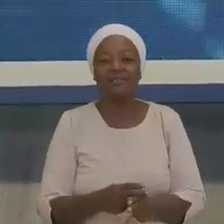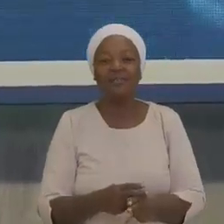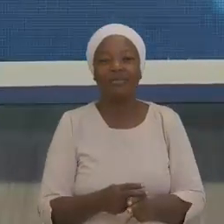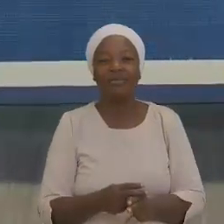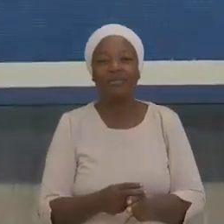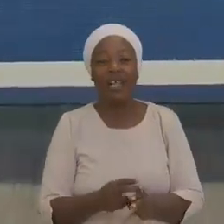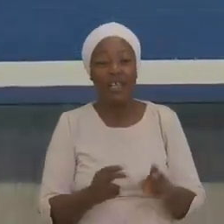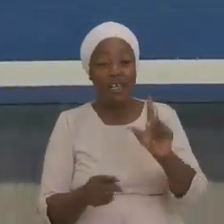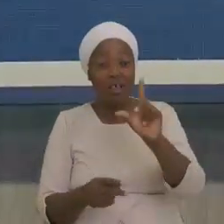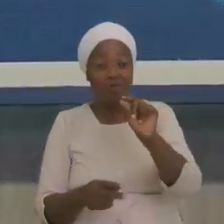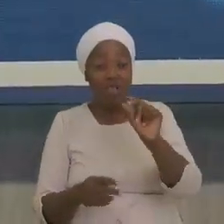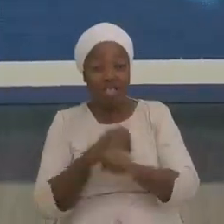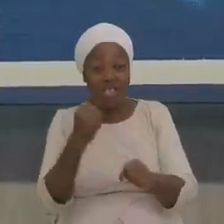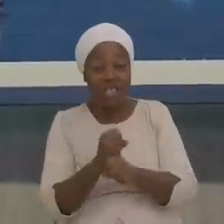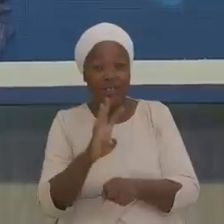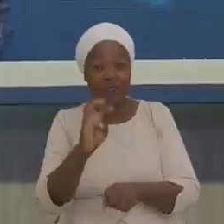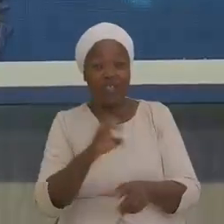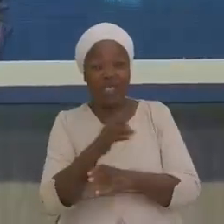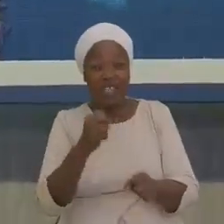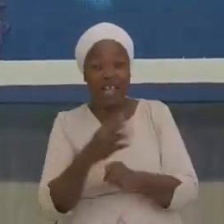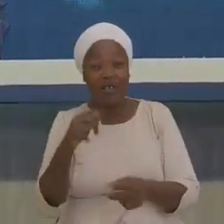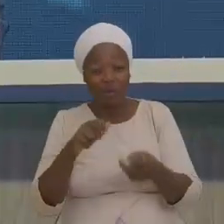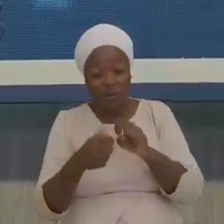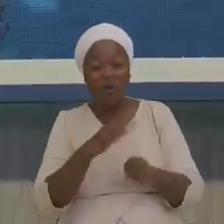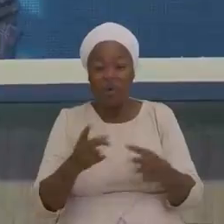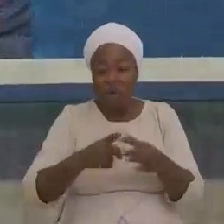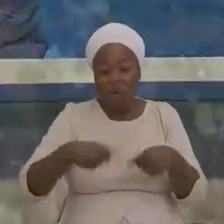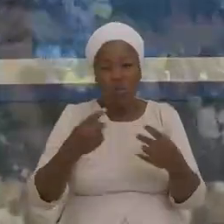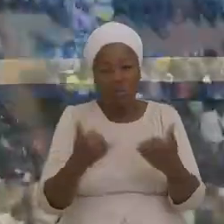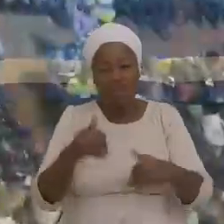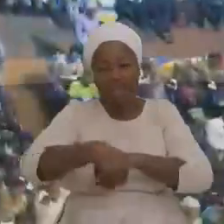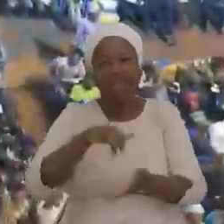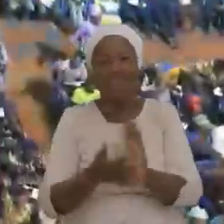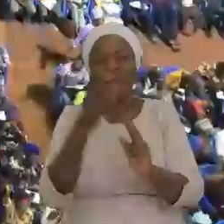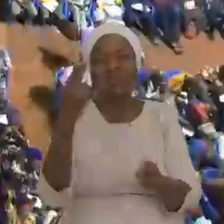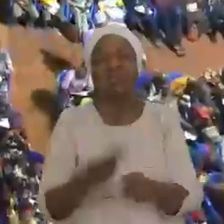20 years, 40 years of problem will go tonight.